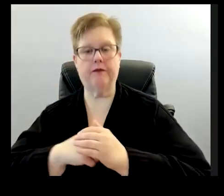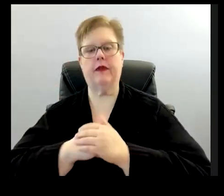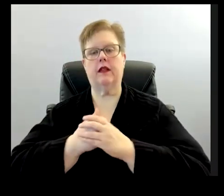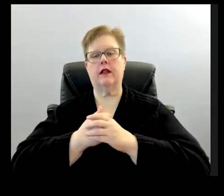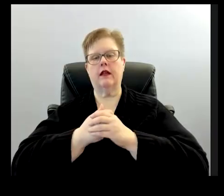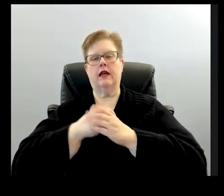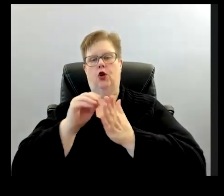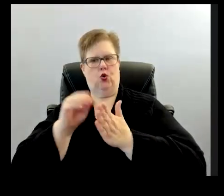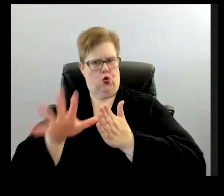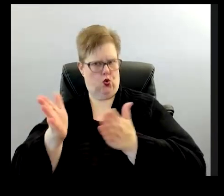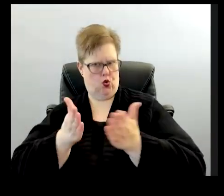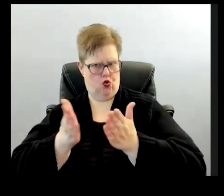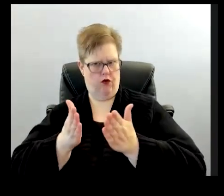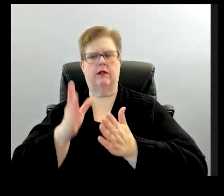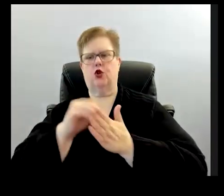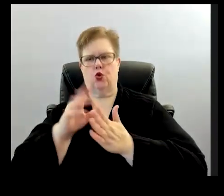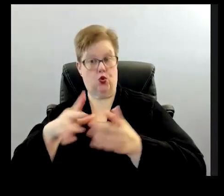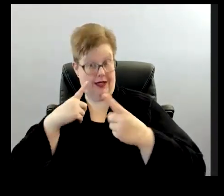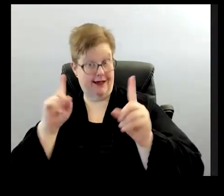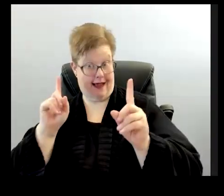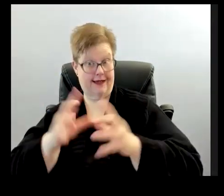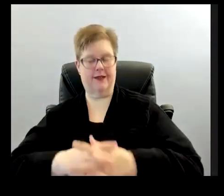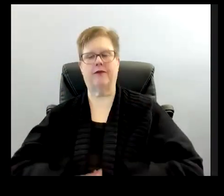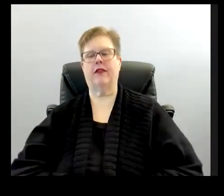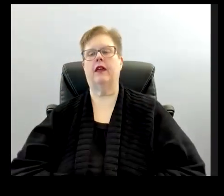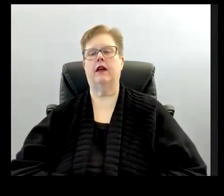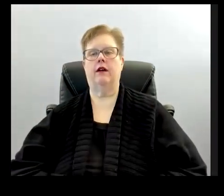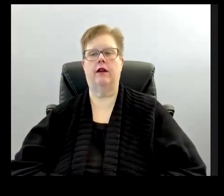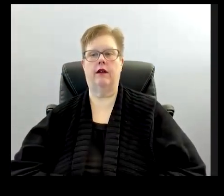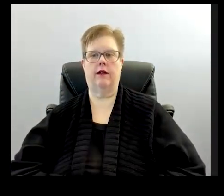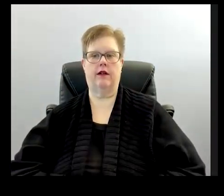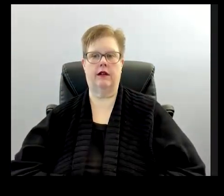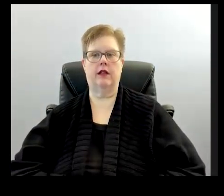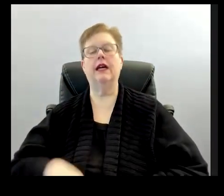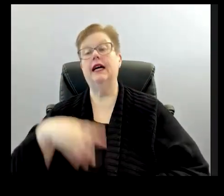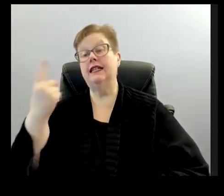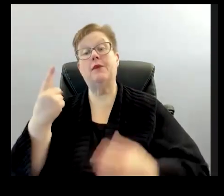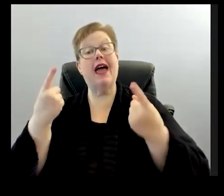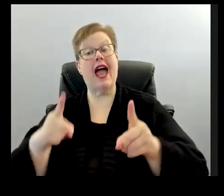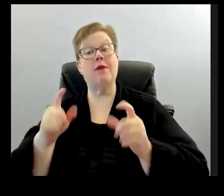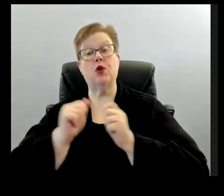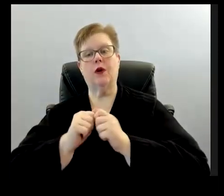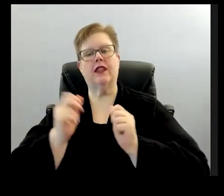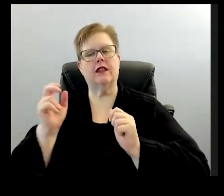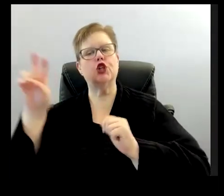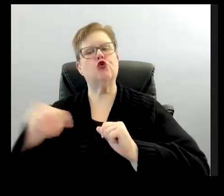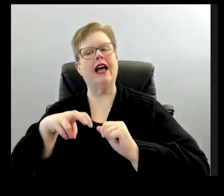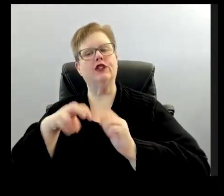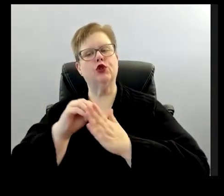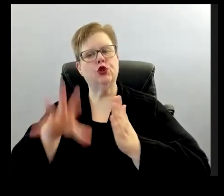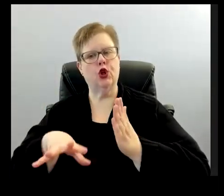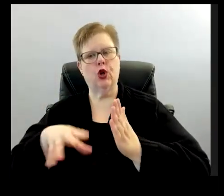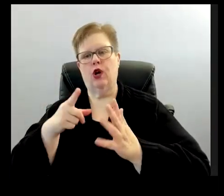student services and student success lives. It's something that happens sometimes with transfer students, where you're